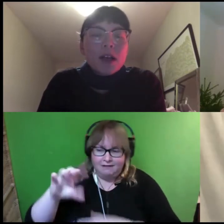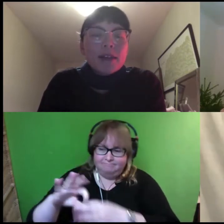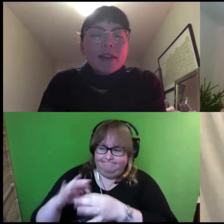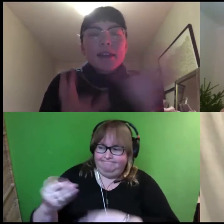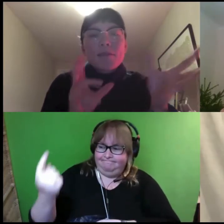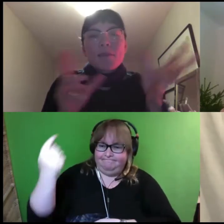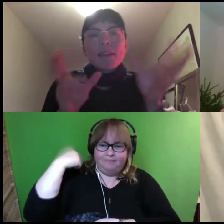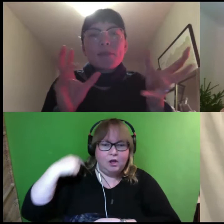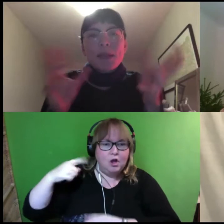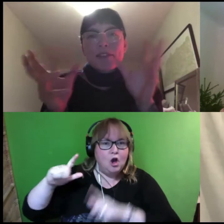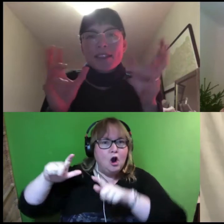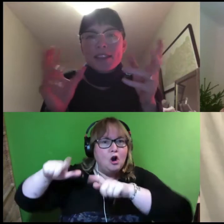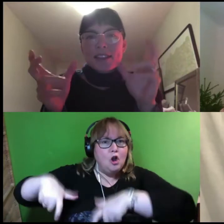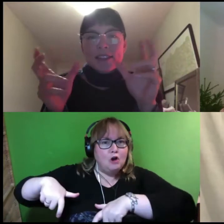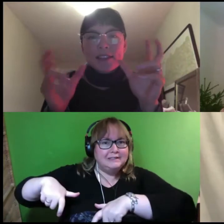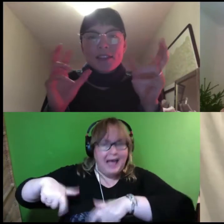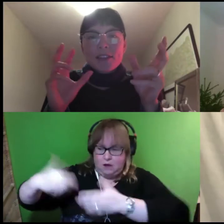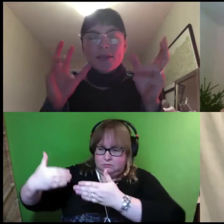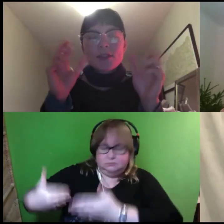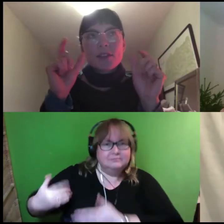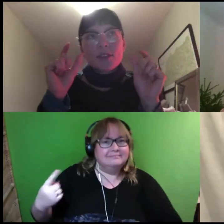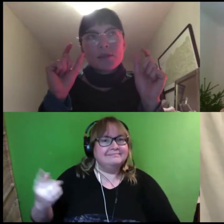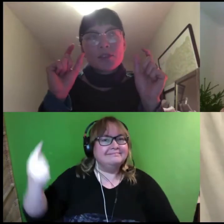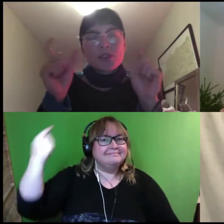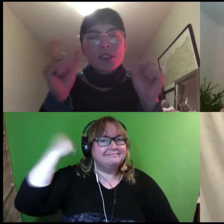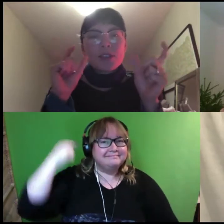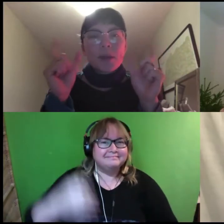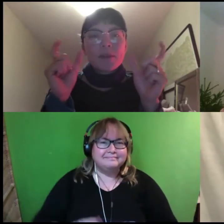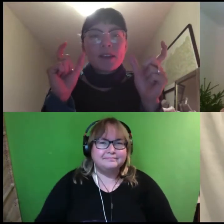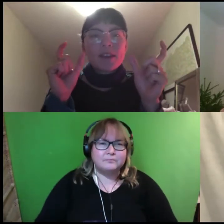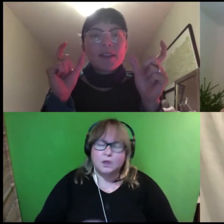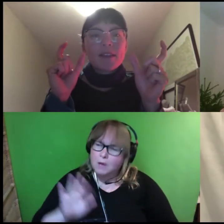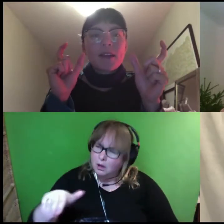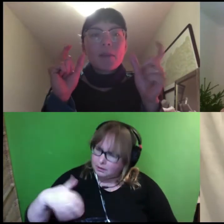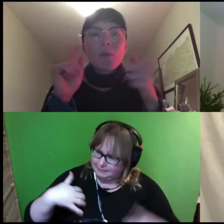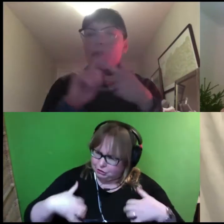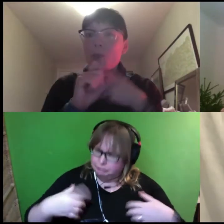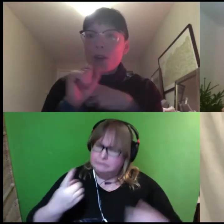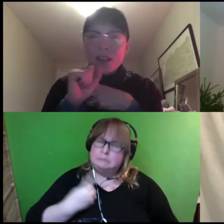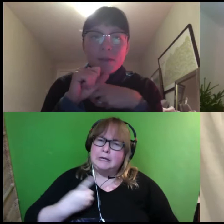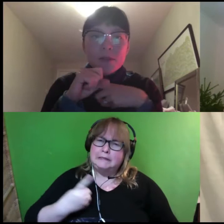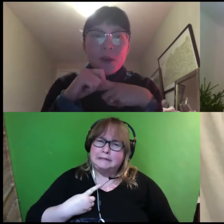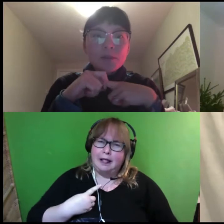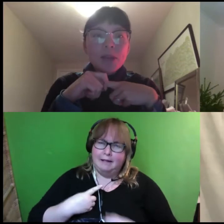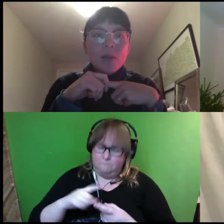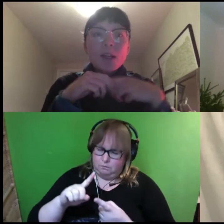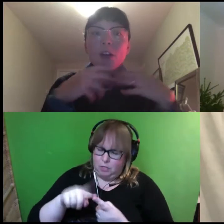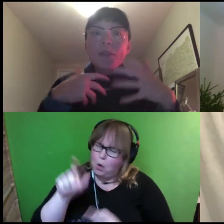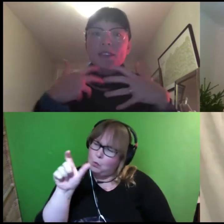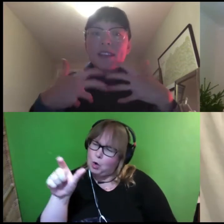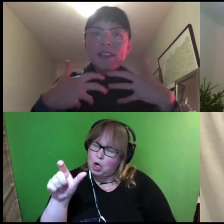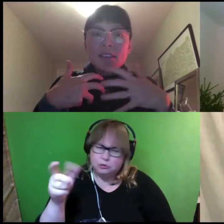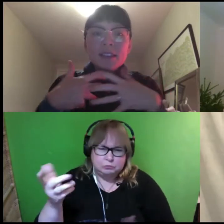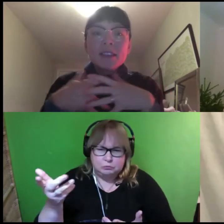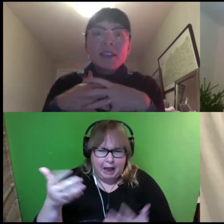I think for me, it would be interesting to tune into a couple of things, where the word comes from and what it hopes